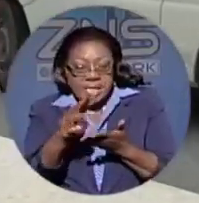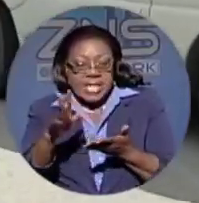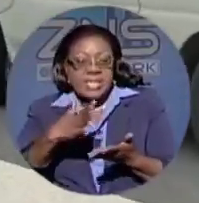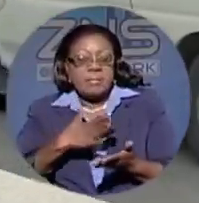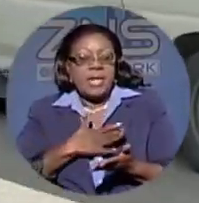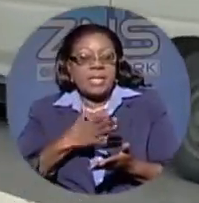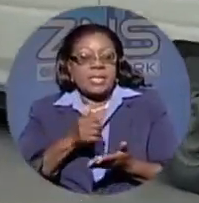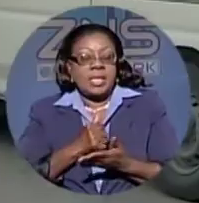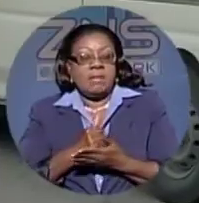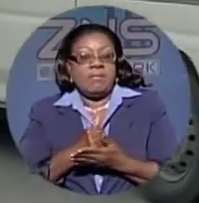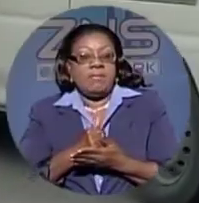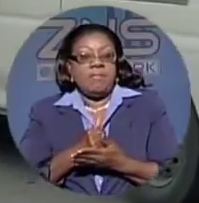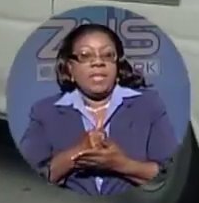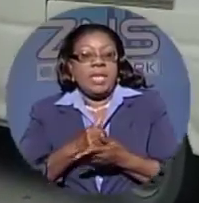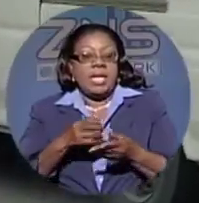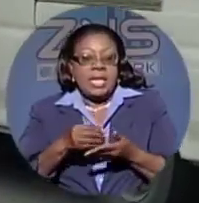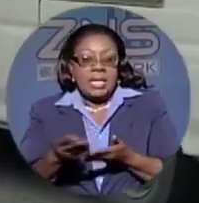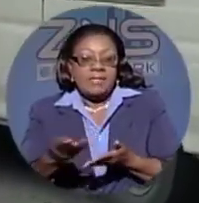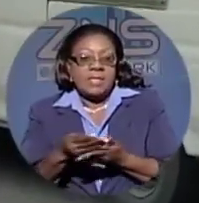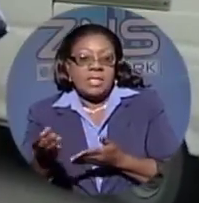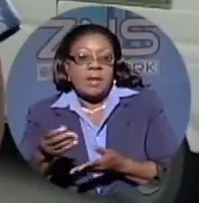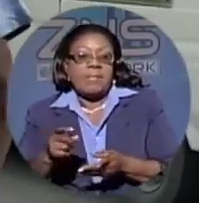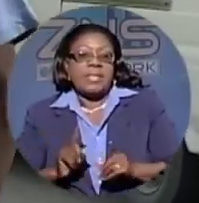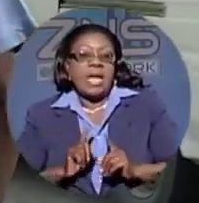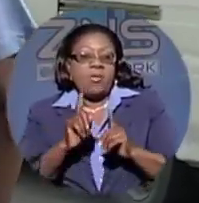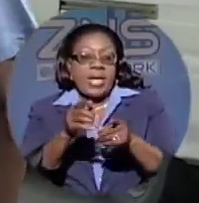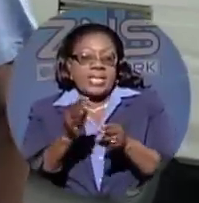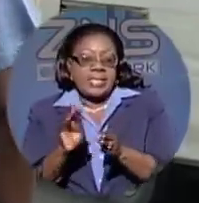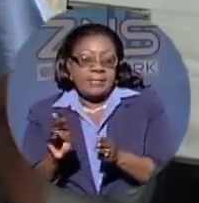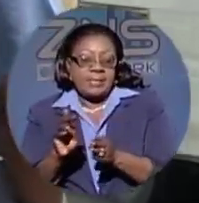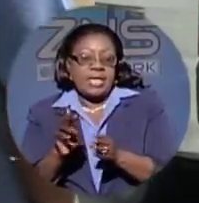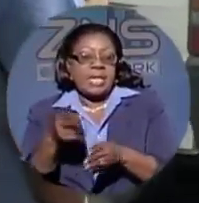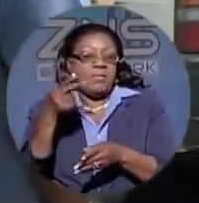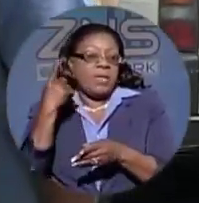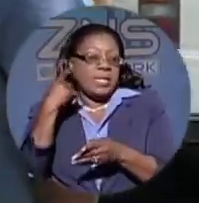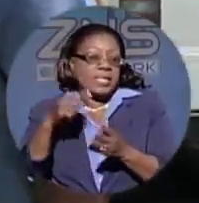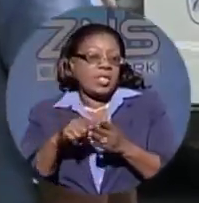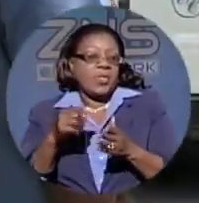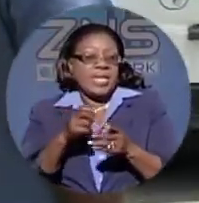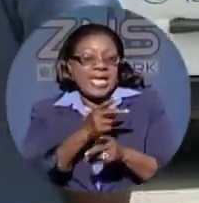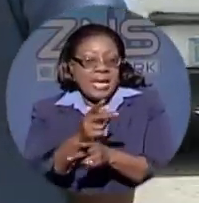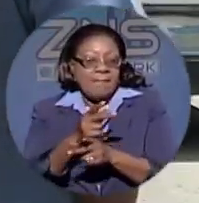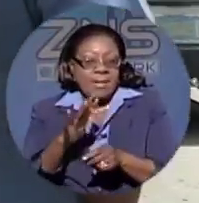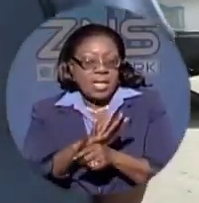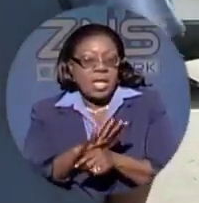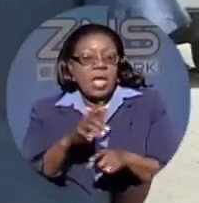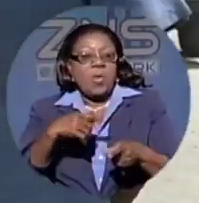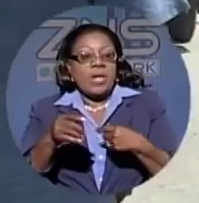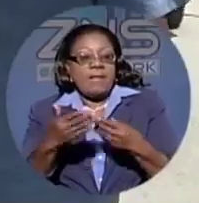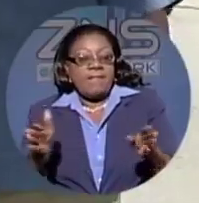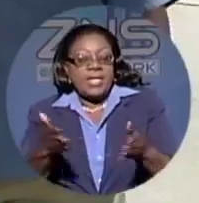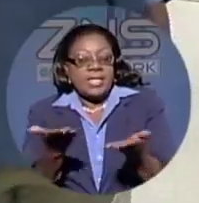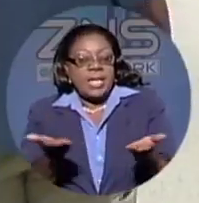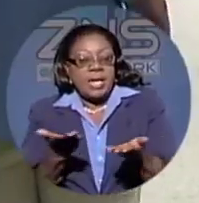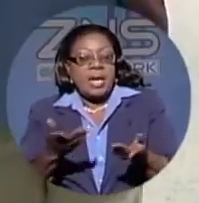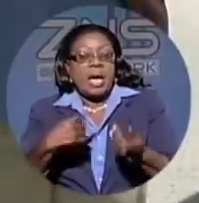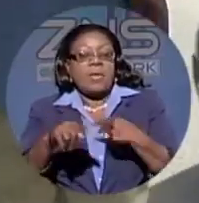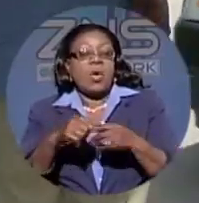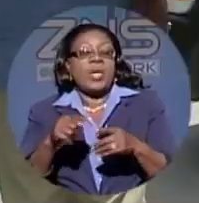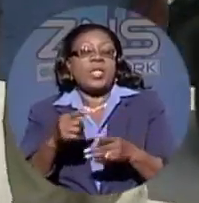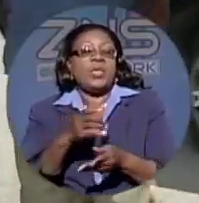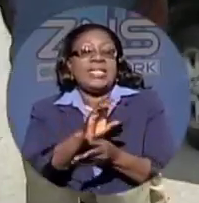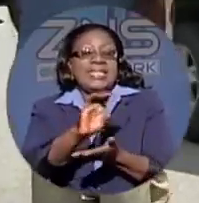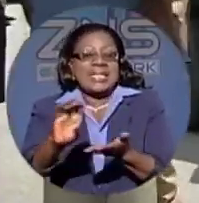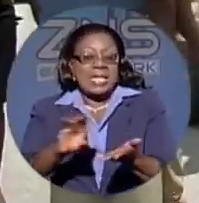I've issued some directives. And if you listen to me carefully, when I leave this location, I am going to the Central